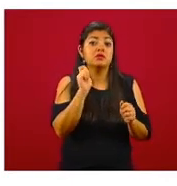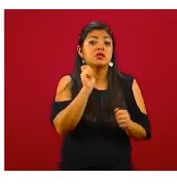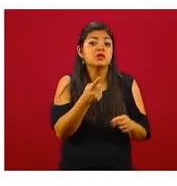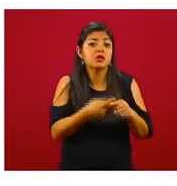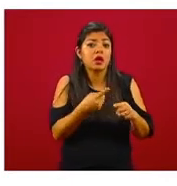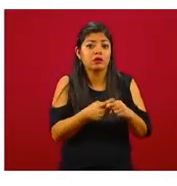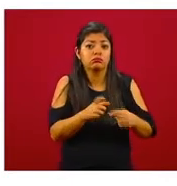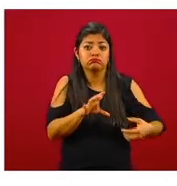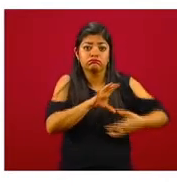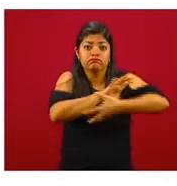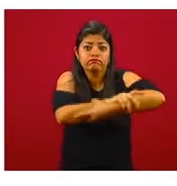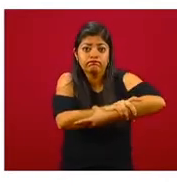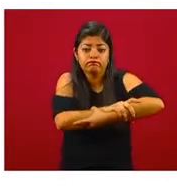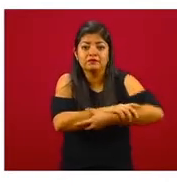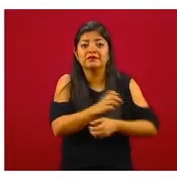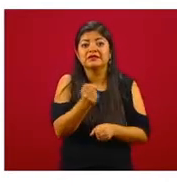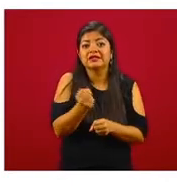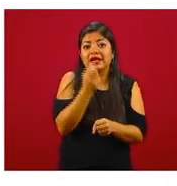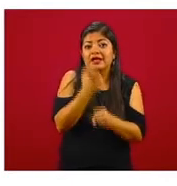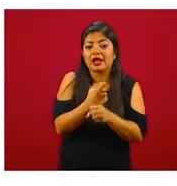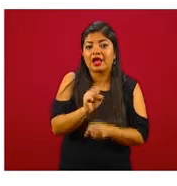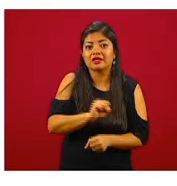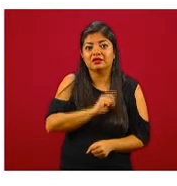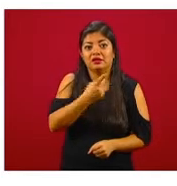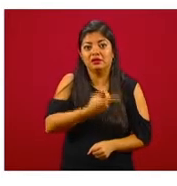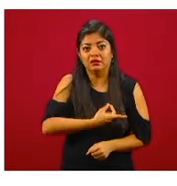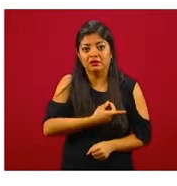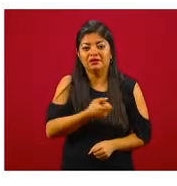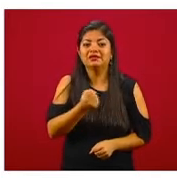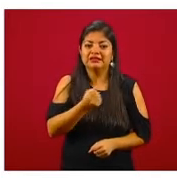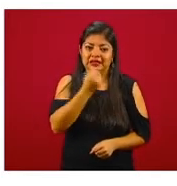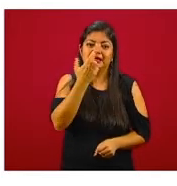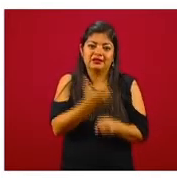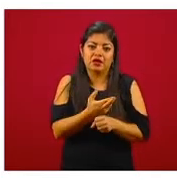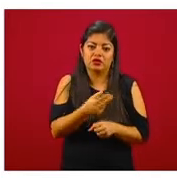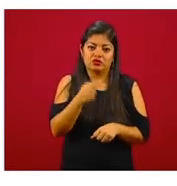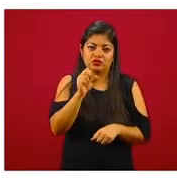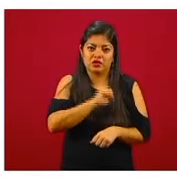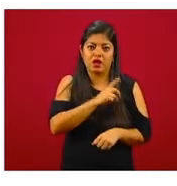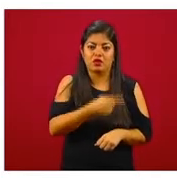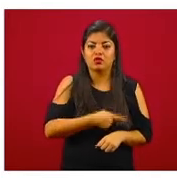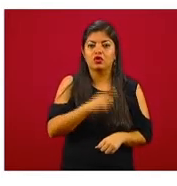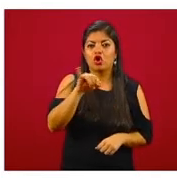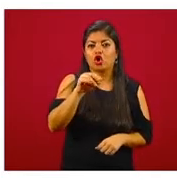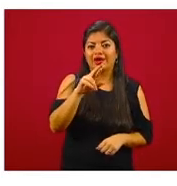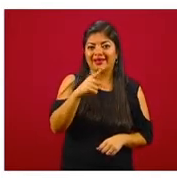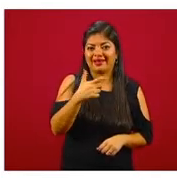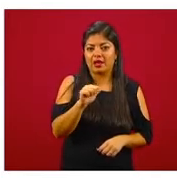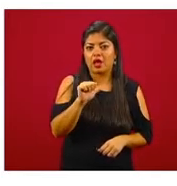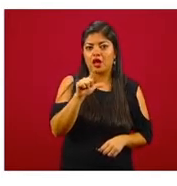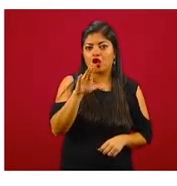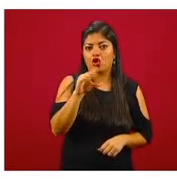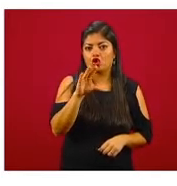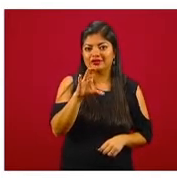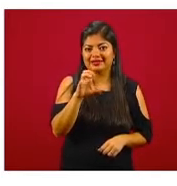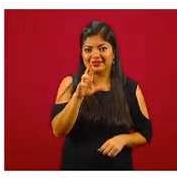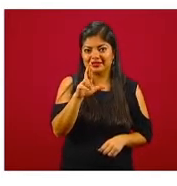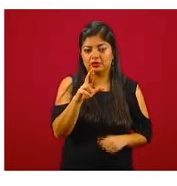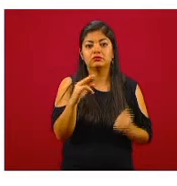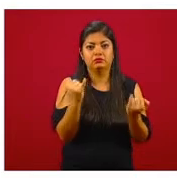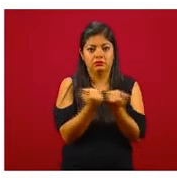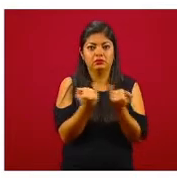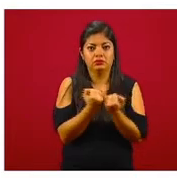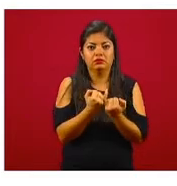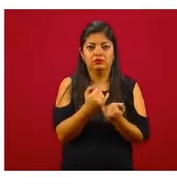that we have. So integration, treatment, and data analysis. And this is something being